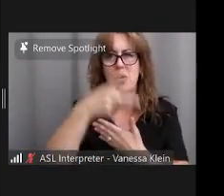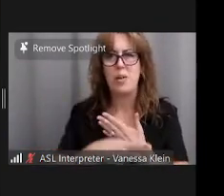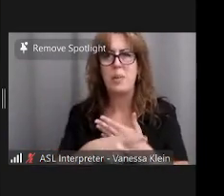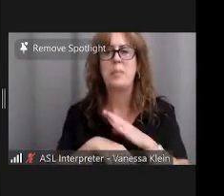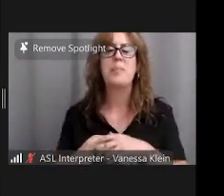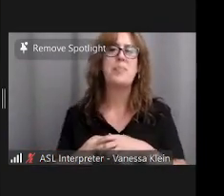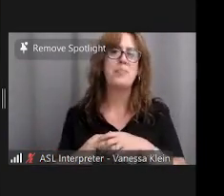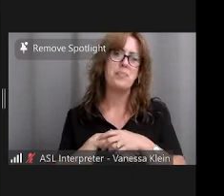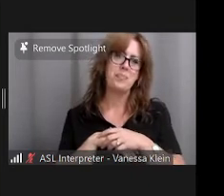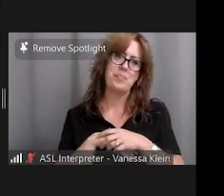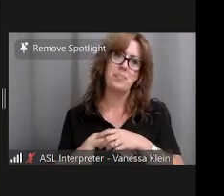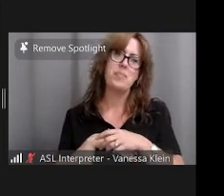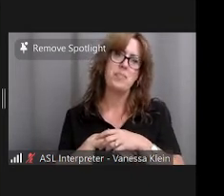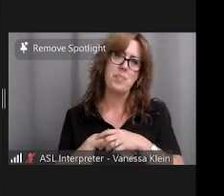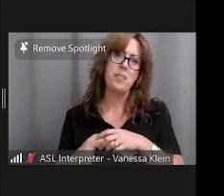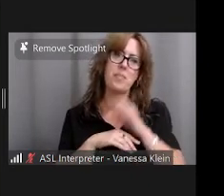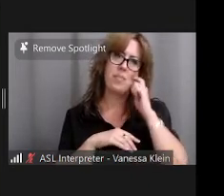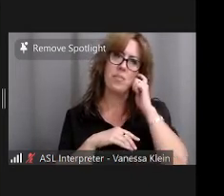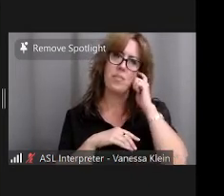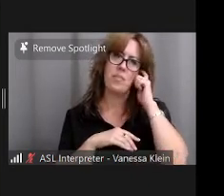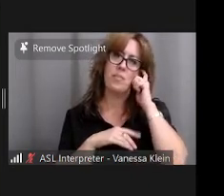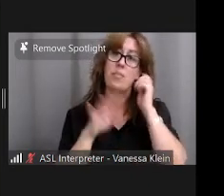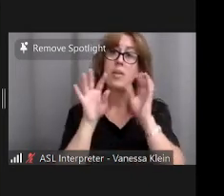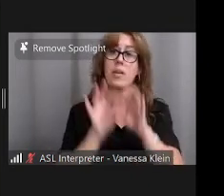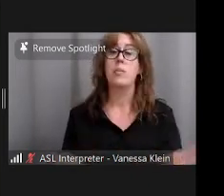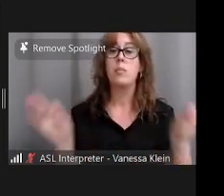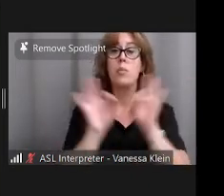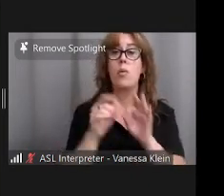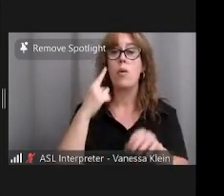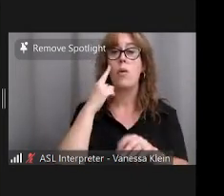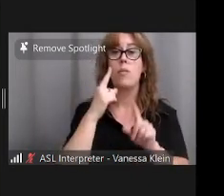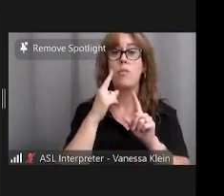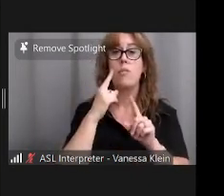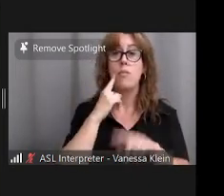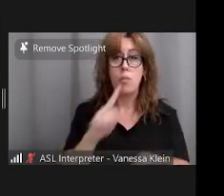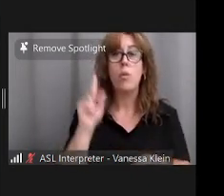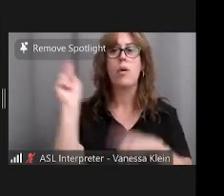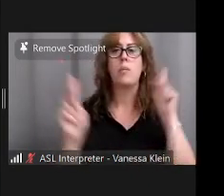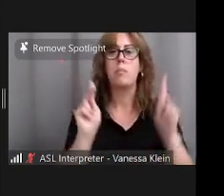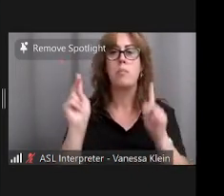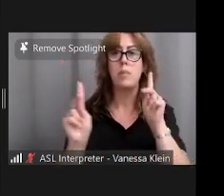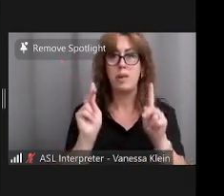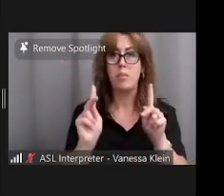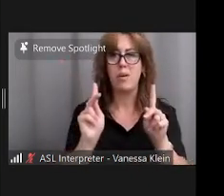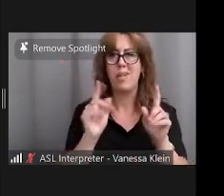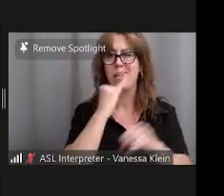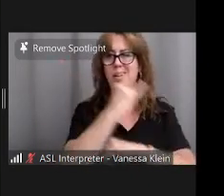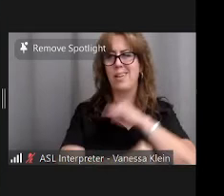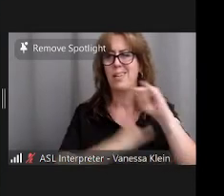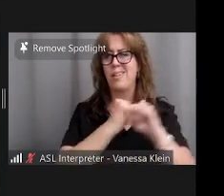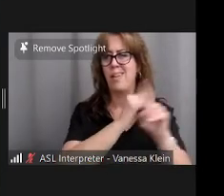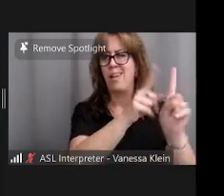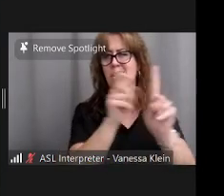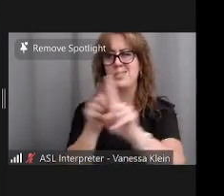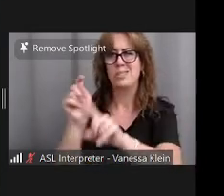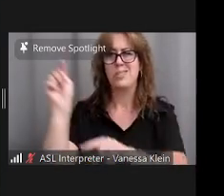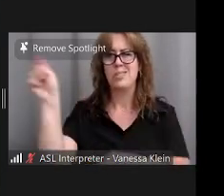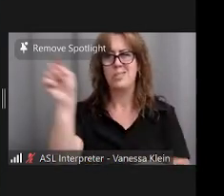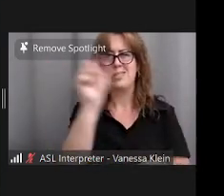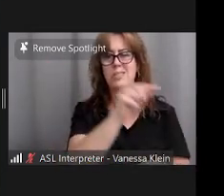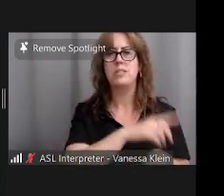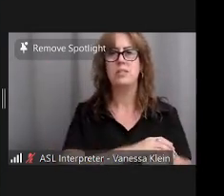is important for our international guests, but I should also say that it's very important for us to welcome